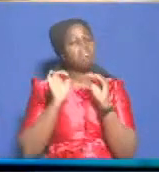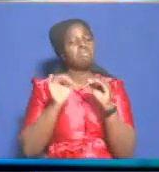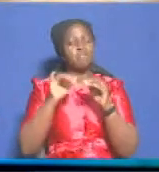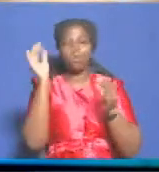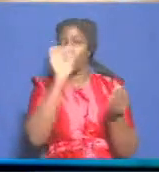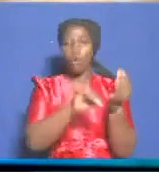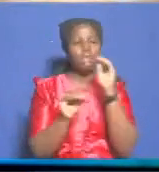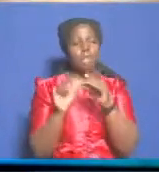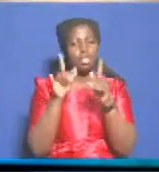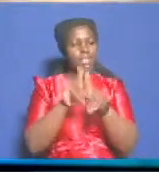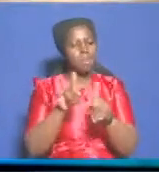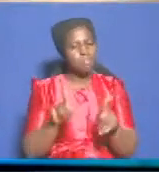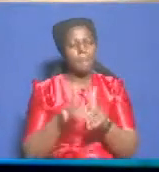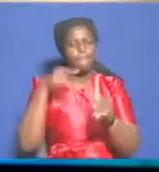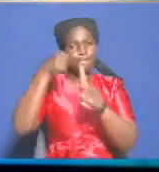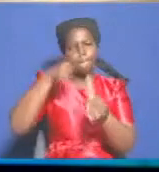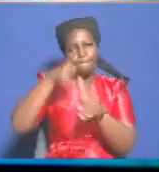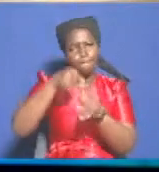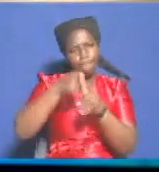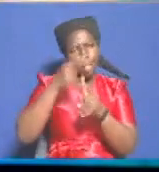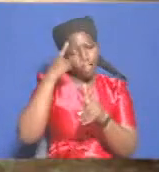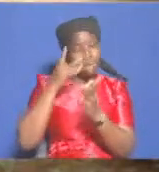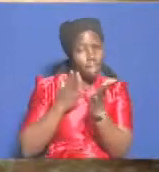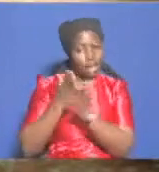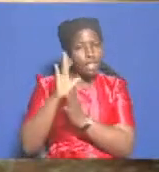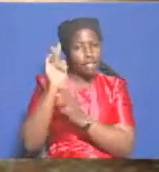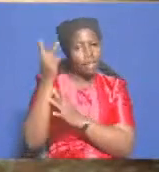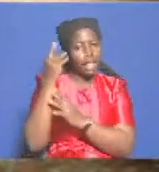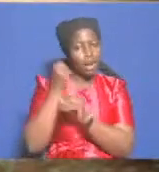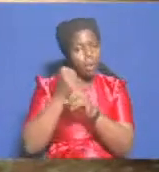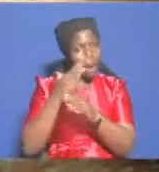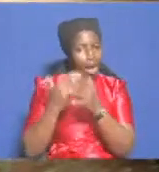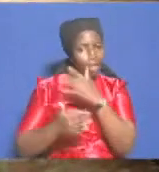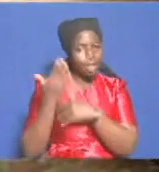of Kenyan workers in the last 54 years.